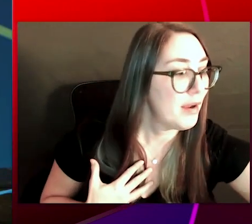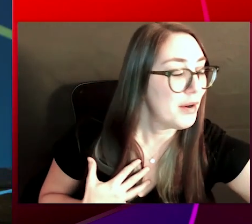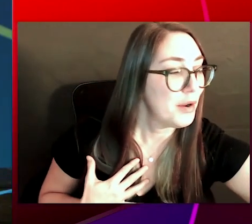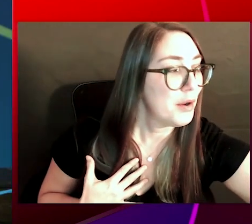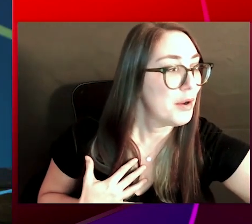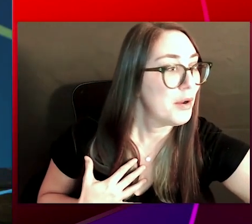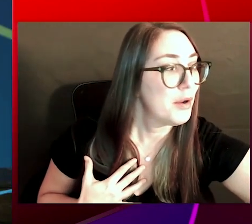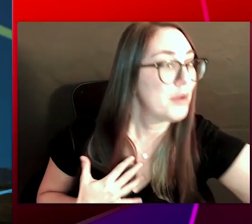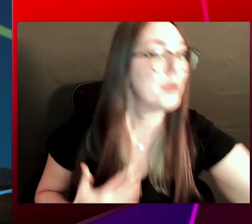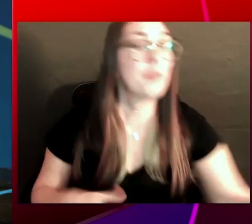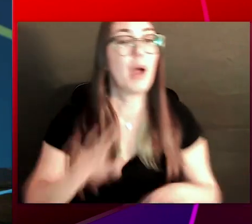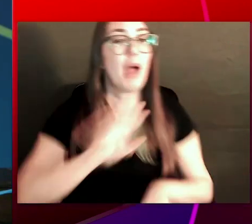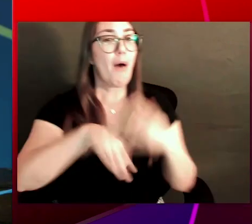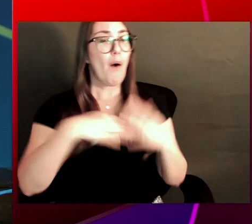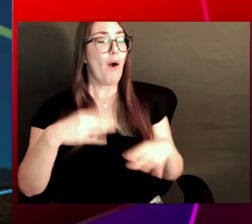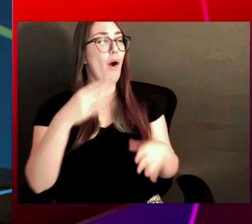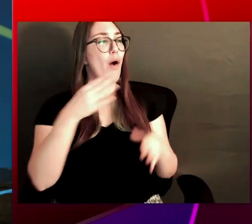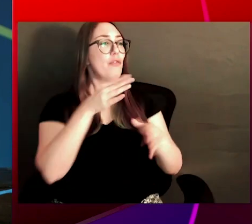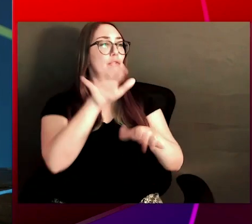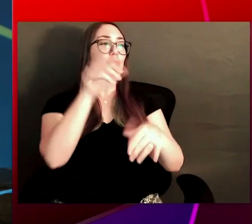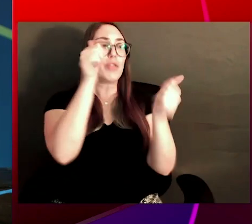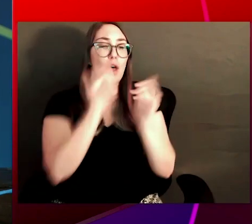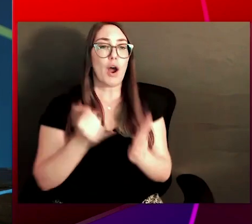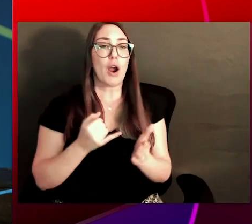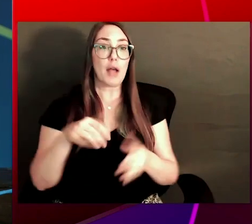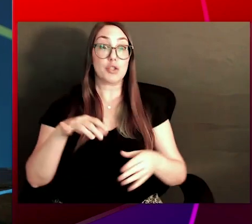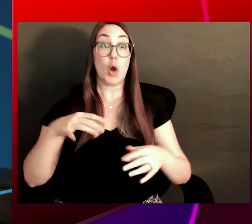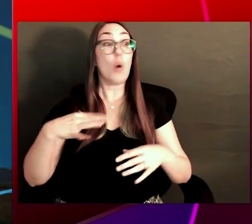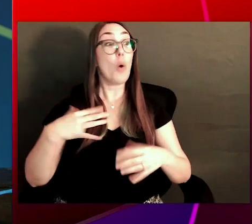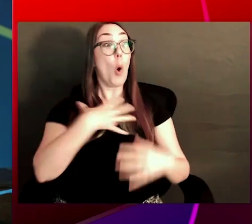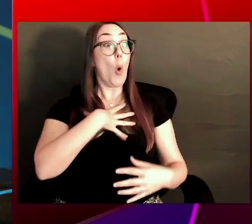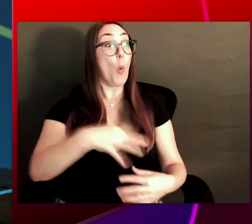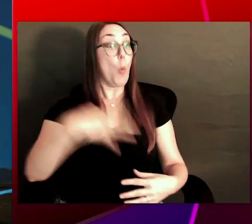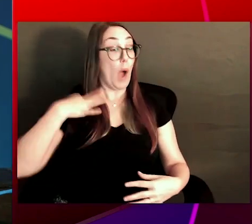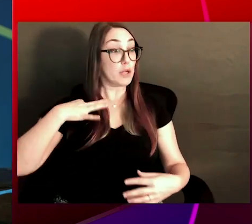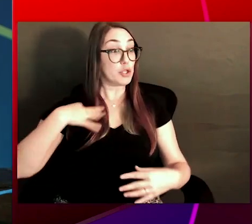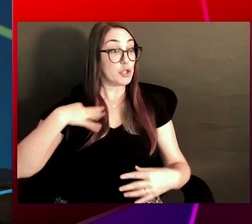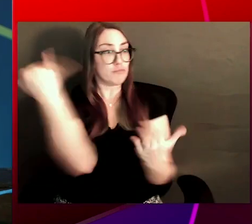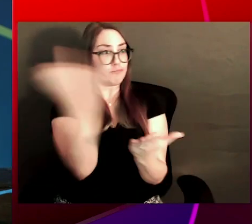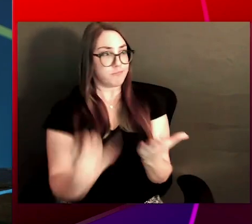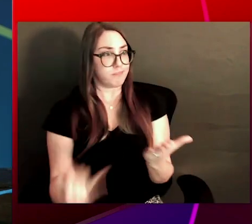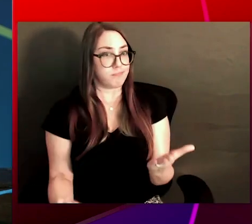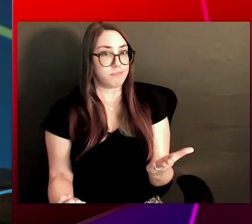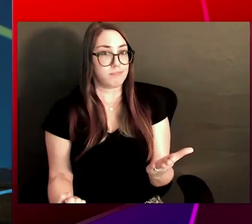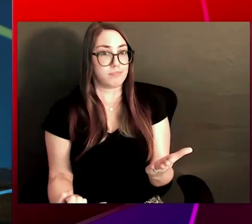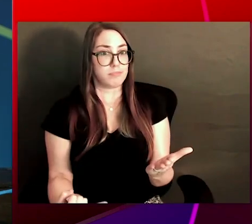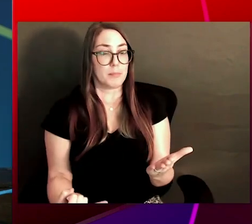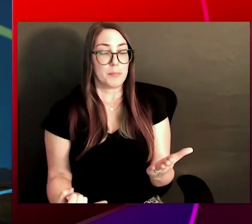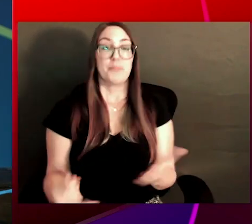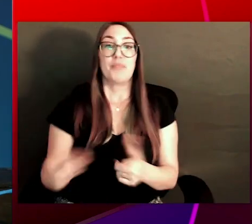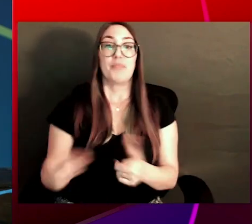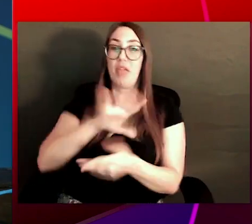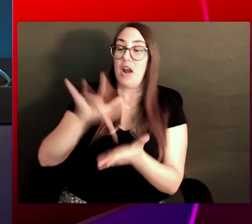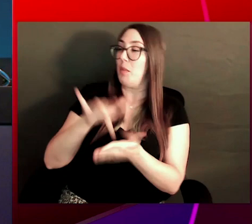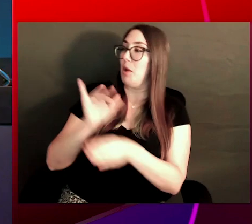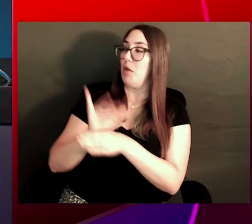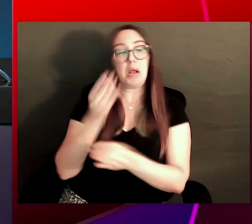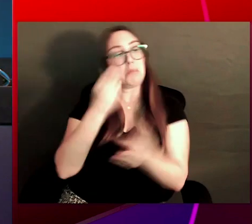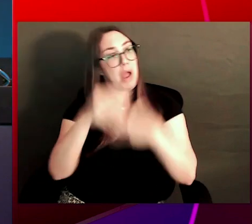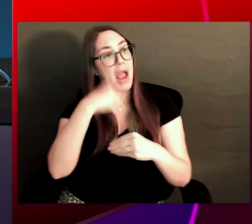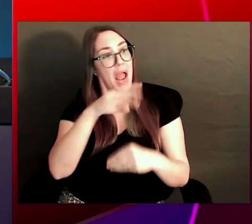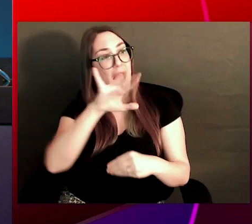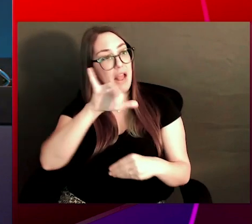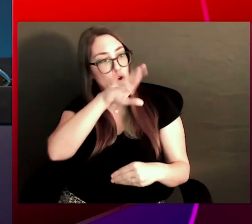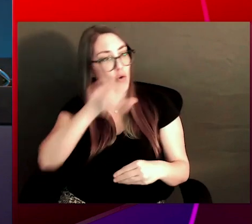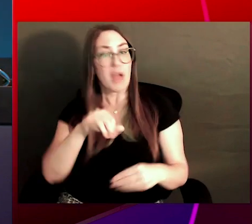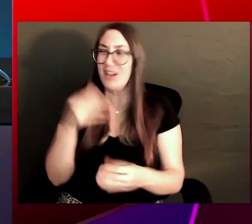out, got myself a white shirt, crayoned all over it. Yeah. And then when I was hungry in the middle of the night, I just ate the crayon. You ate the crayon? I ate the crayon. So there we go. Yeah. All right.